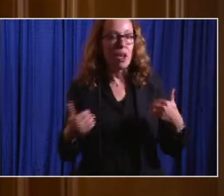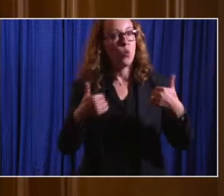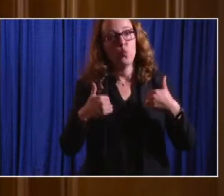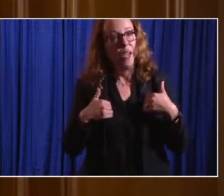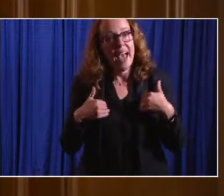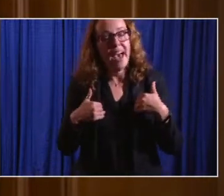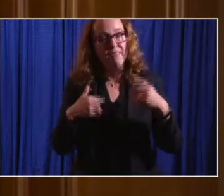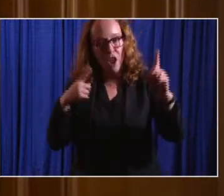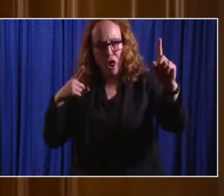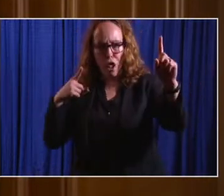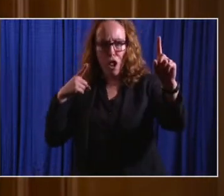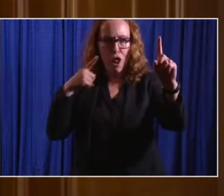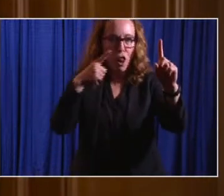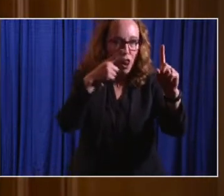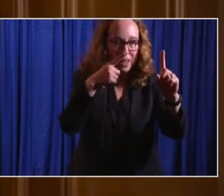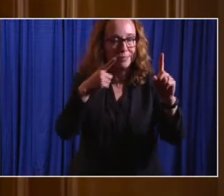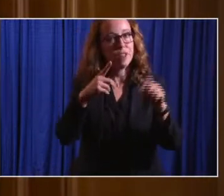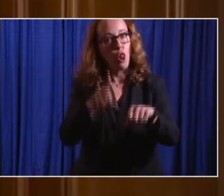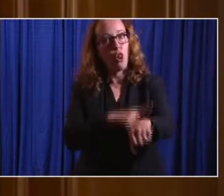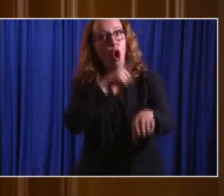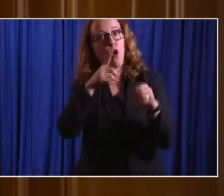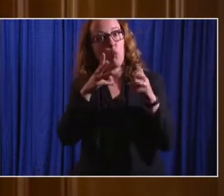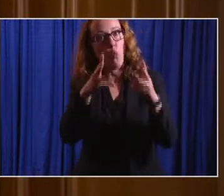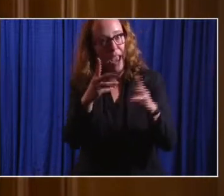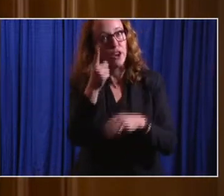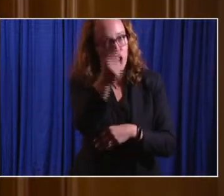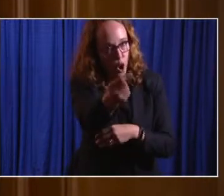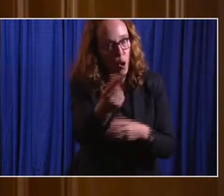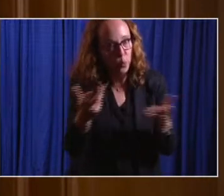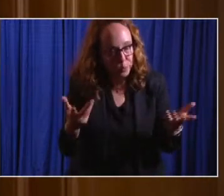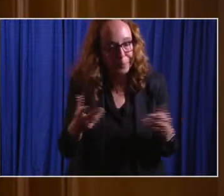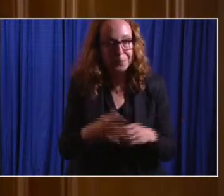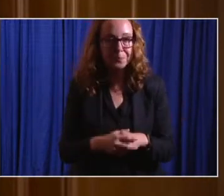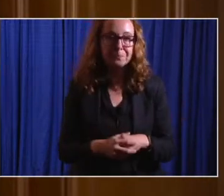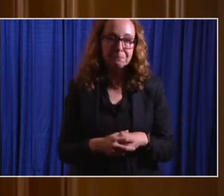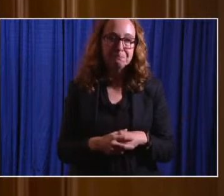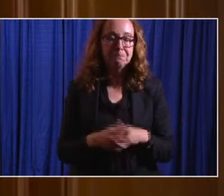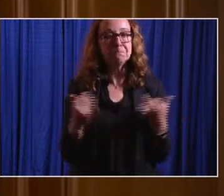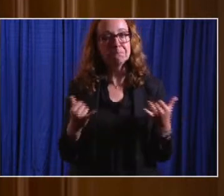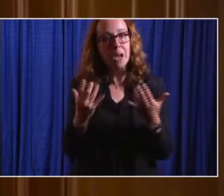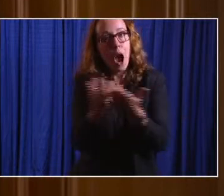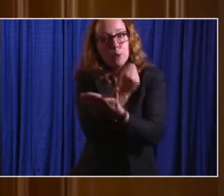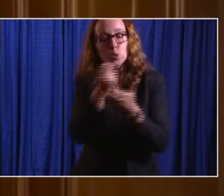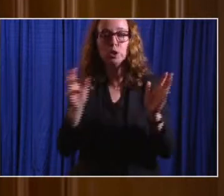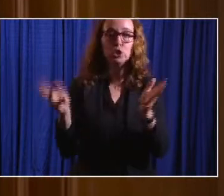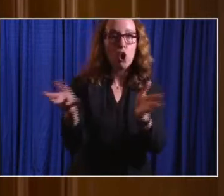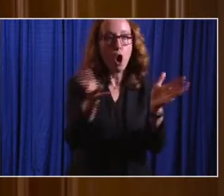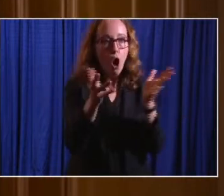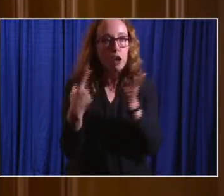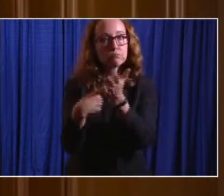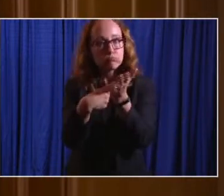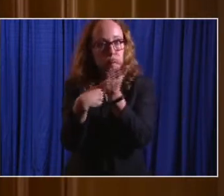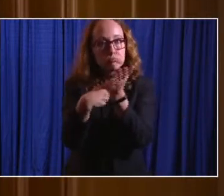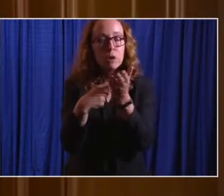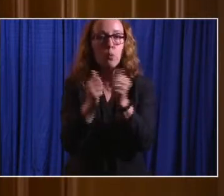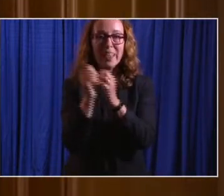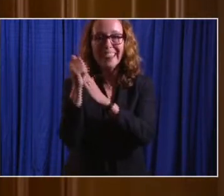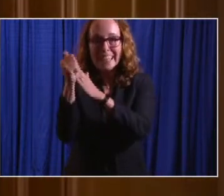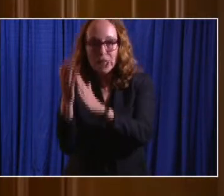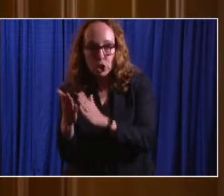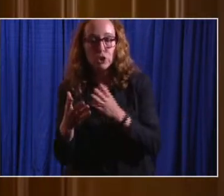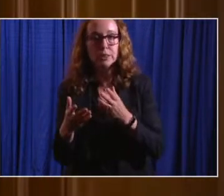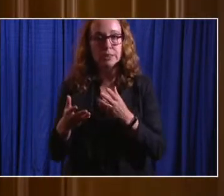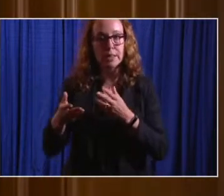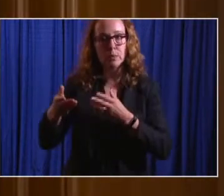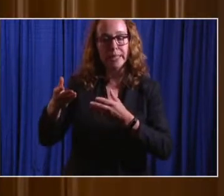budget. I have the opportunity to talk with the leaders, and we continue to exchange ideas. As you